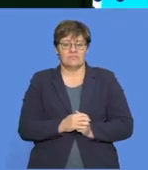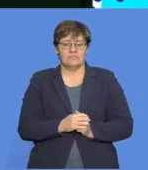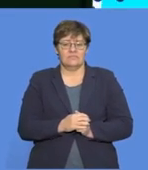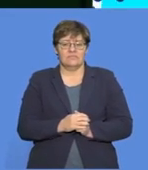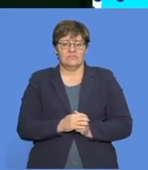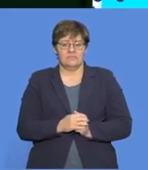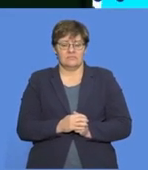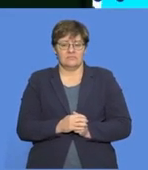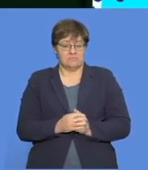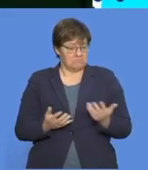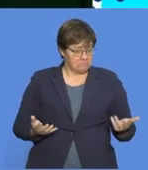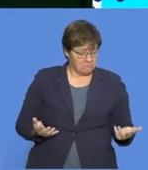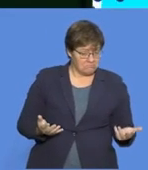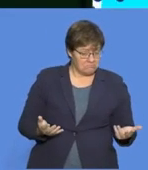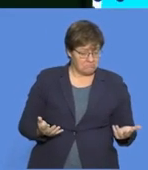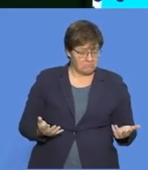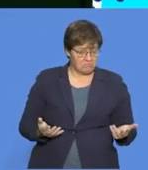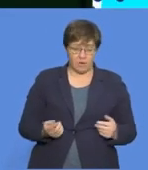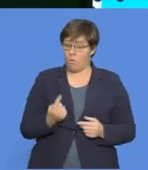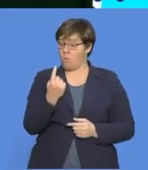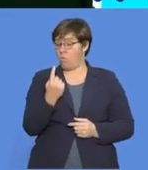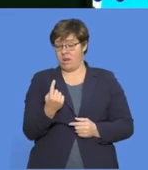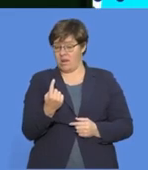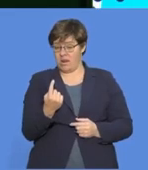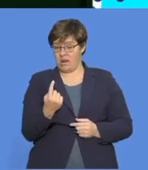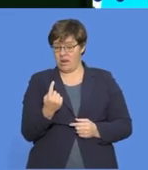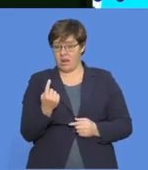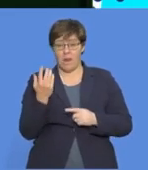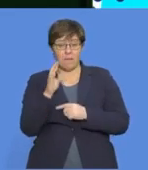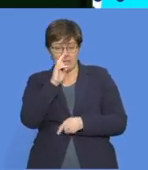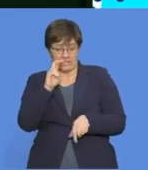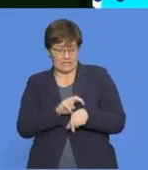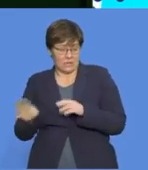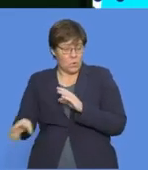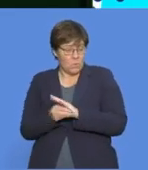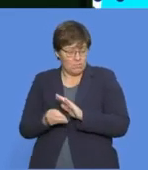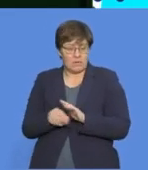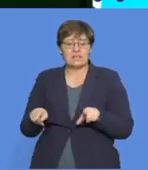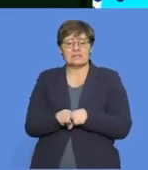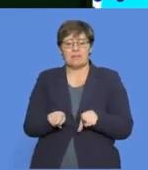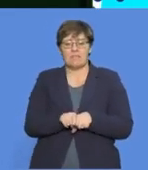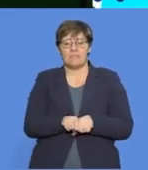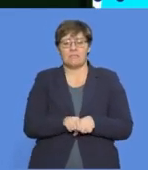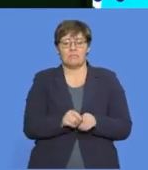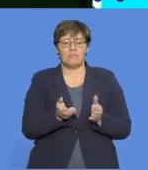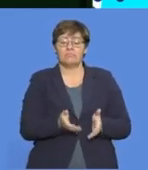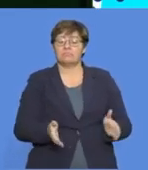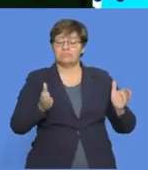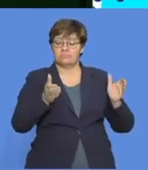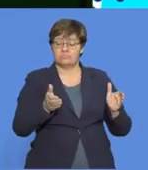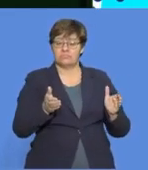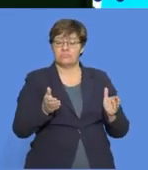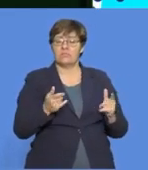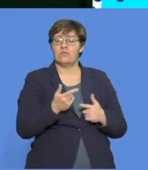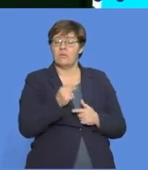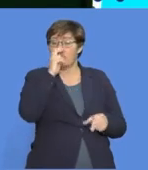But air isn't the only thing that plants have to take in. For example, if you have a pot plant, you have